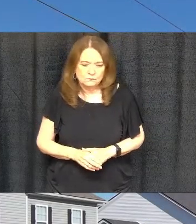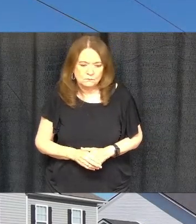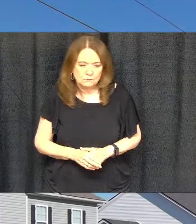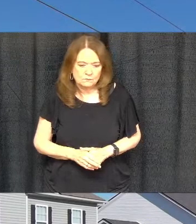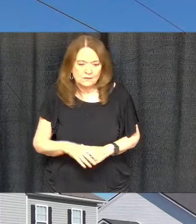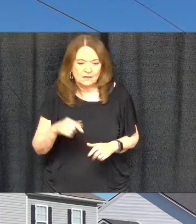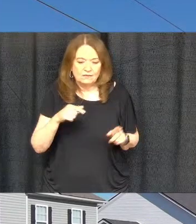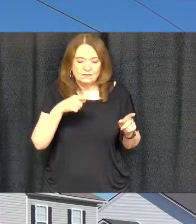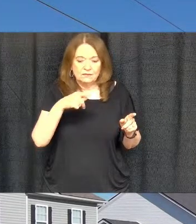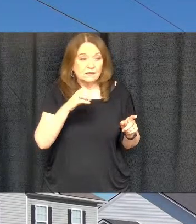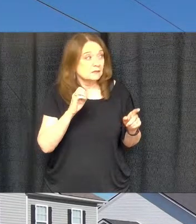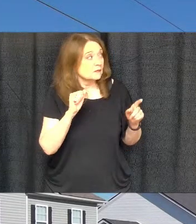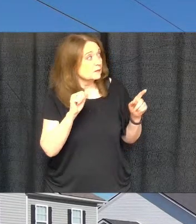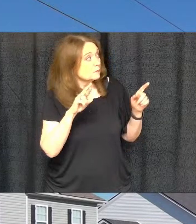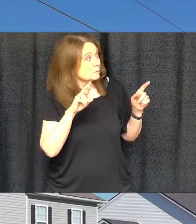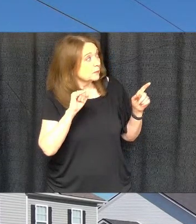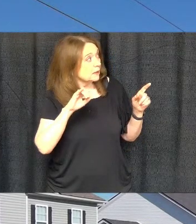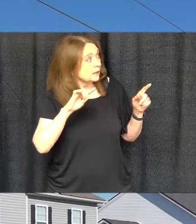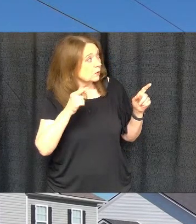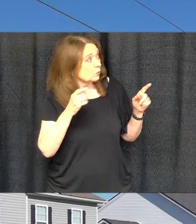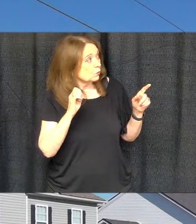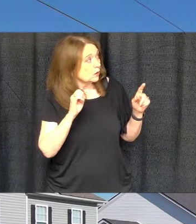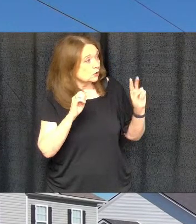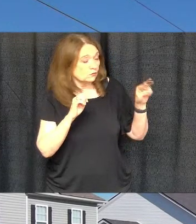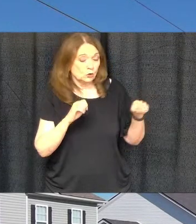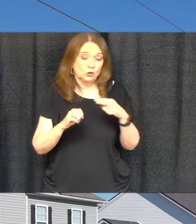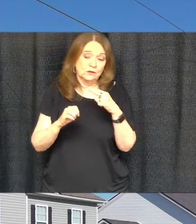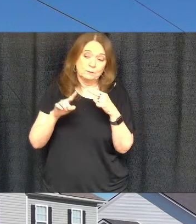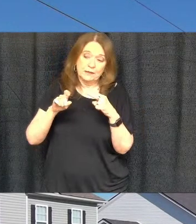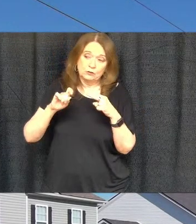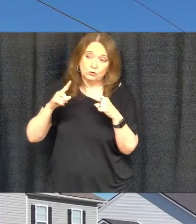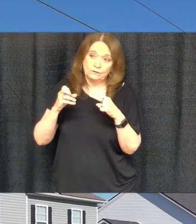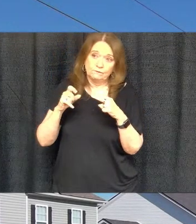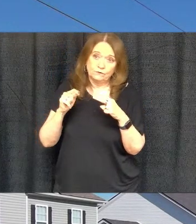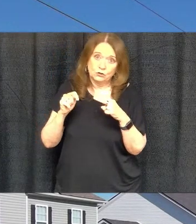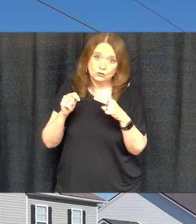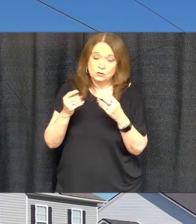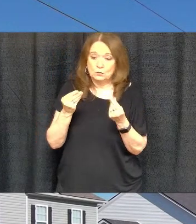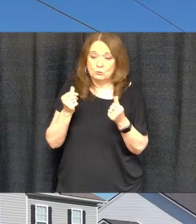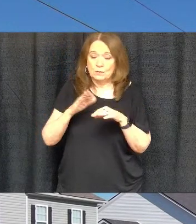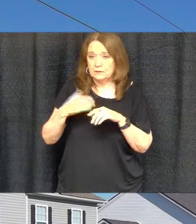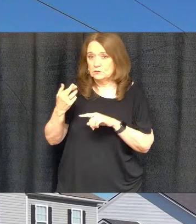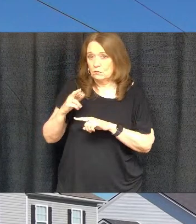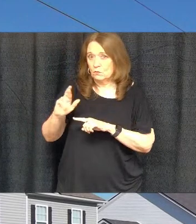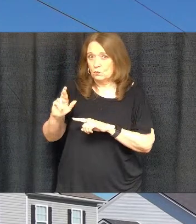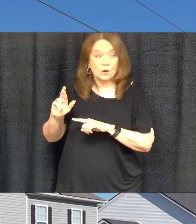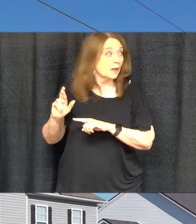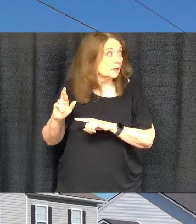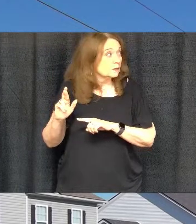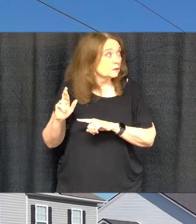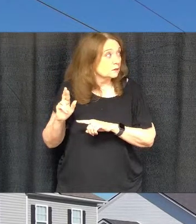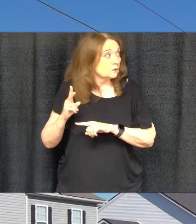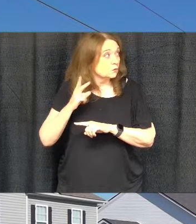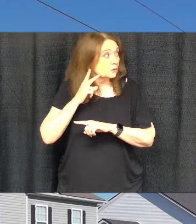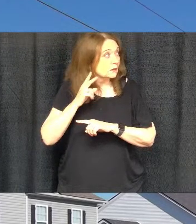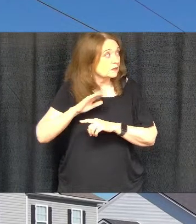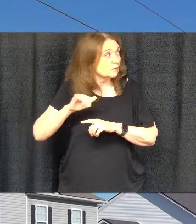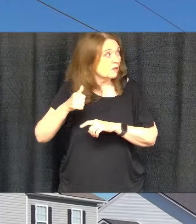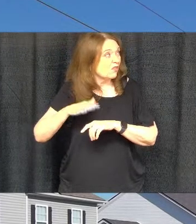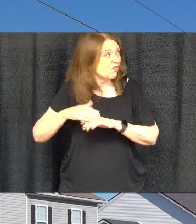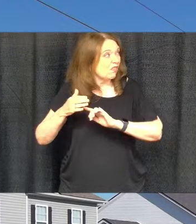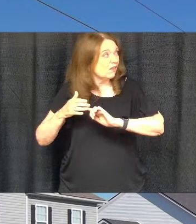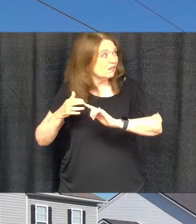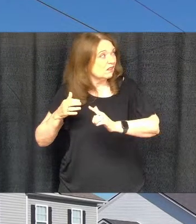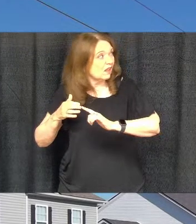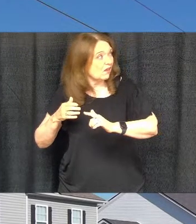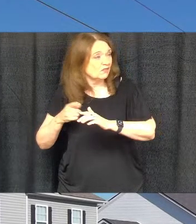This is Pea Ridge Road looking back towards the 101st. The property is on the right. There's some frontage properties on the left and then